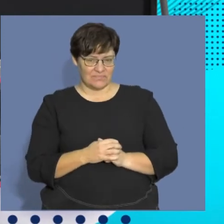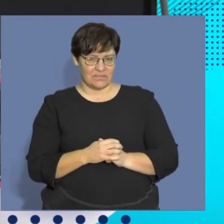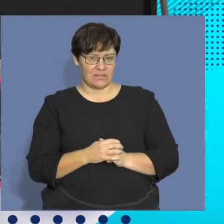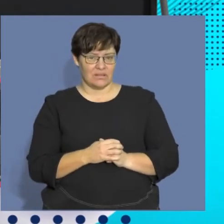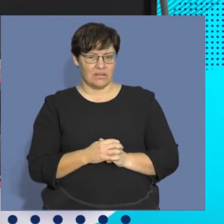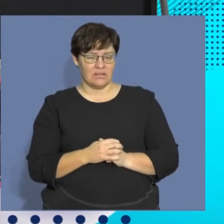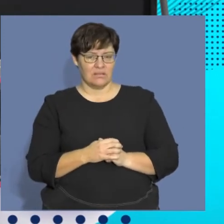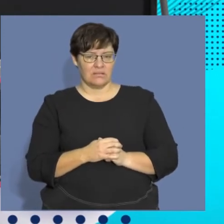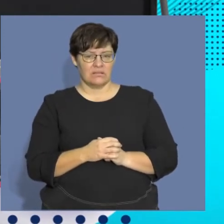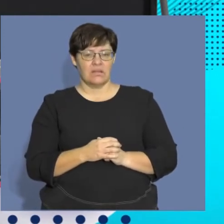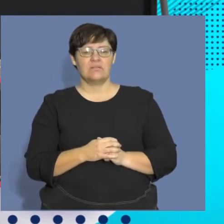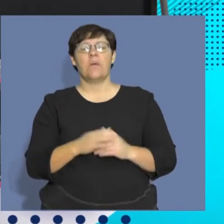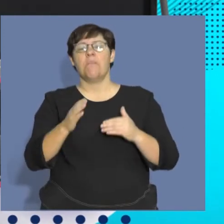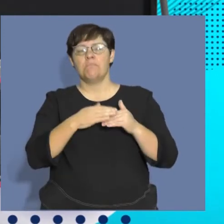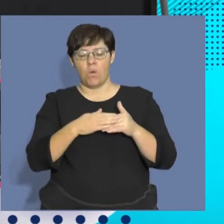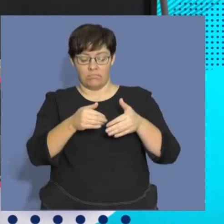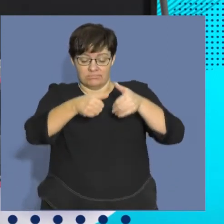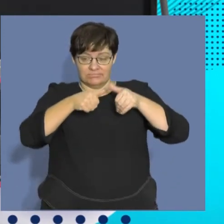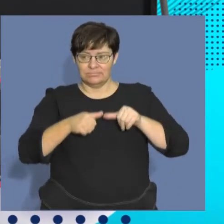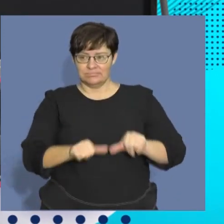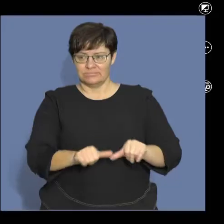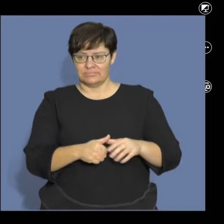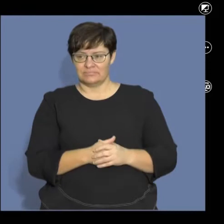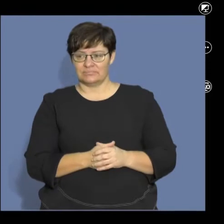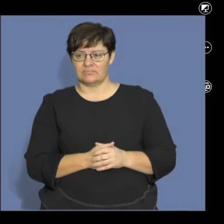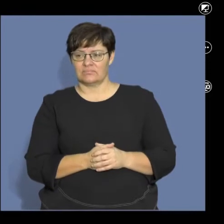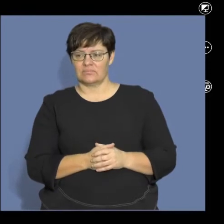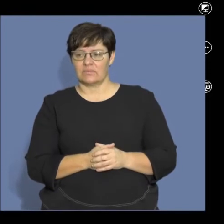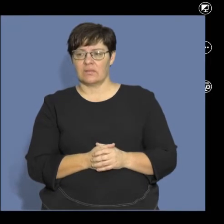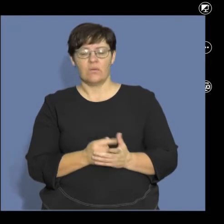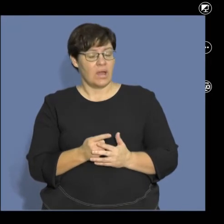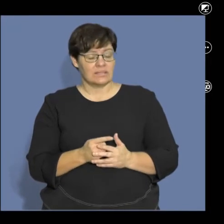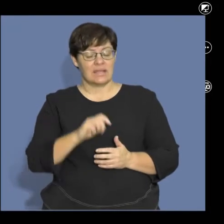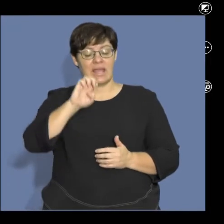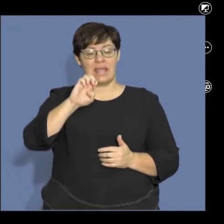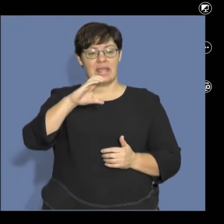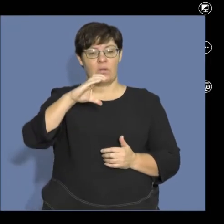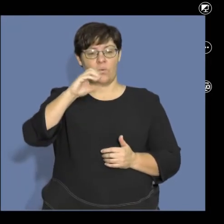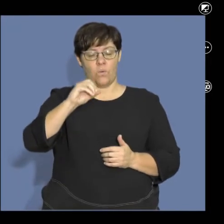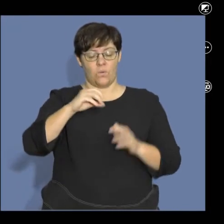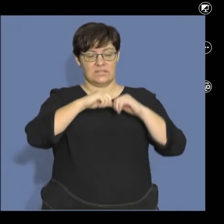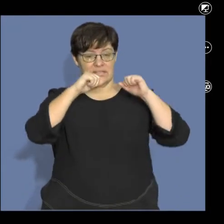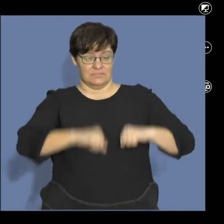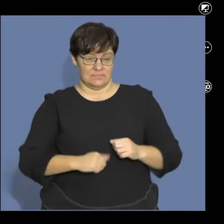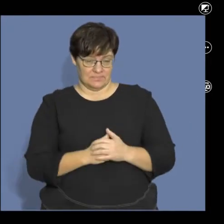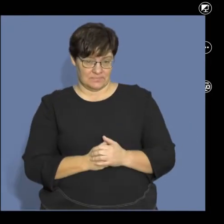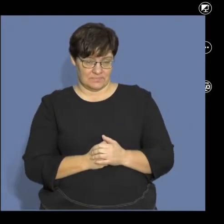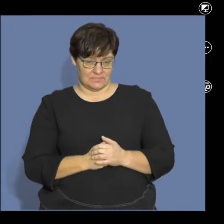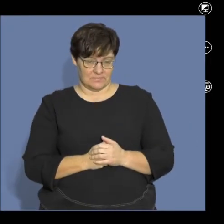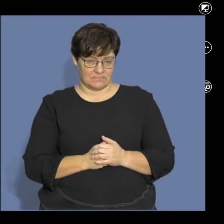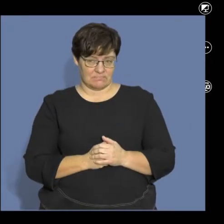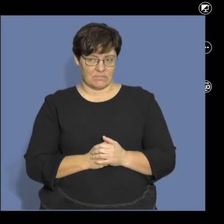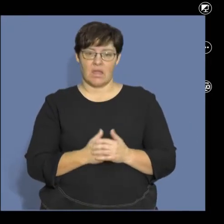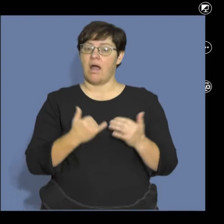we need to go one step further. So what is that? That is talking about an